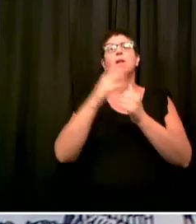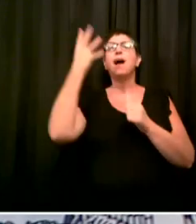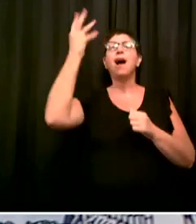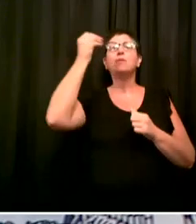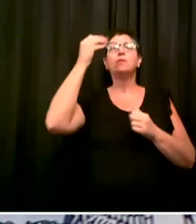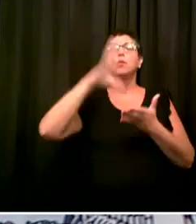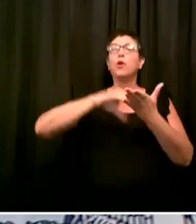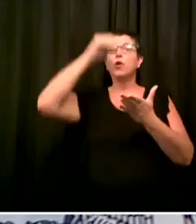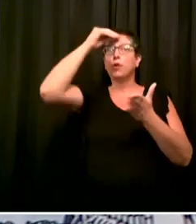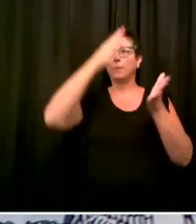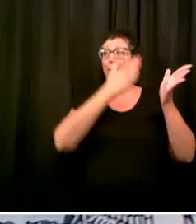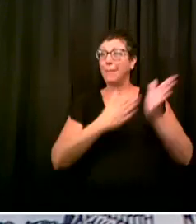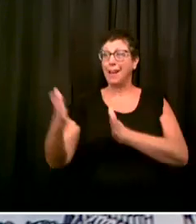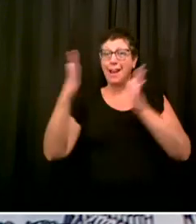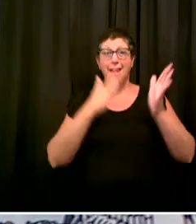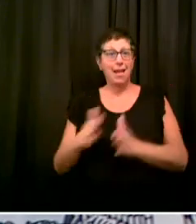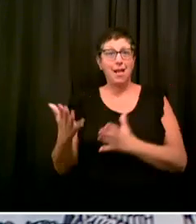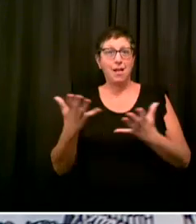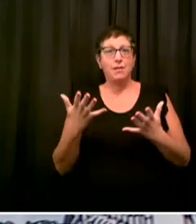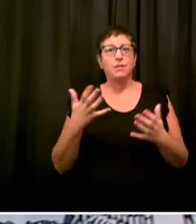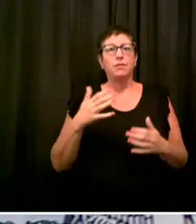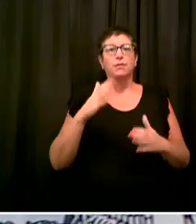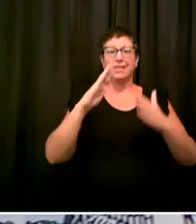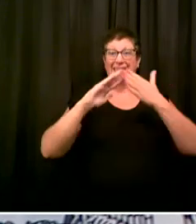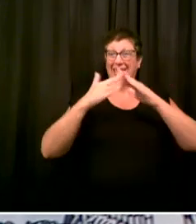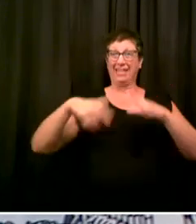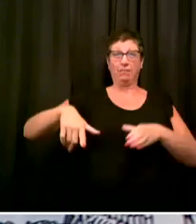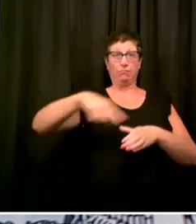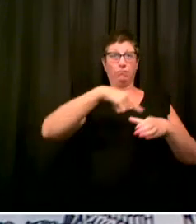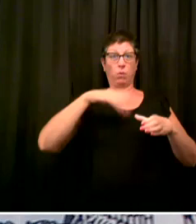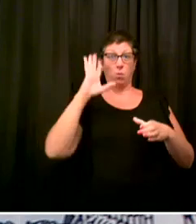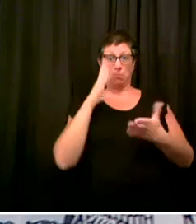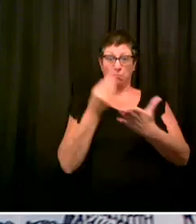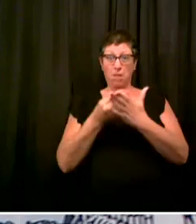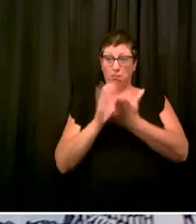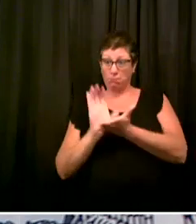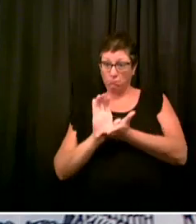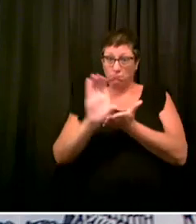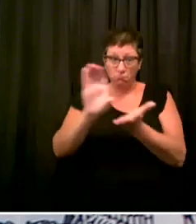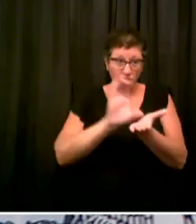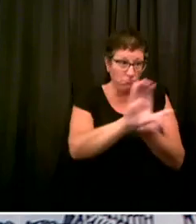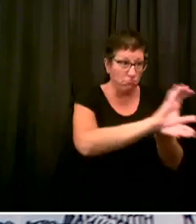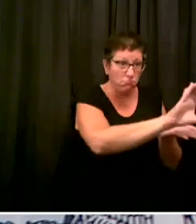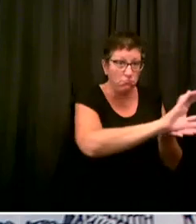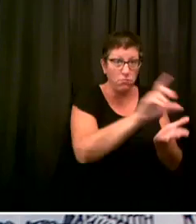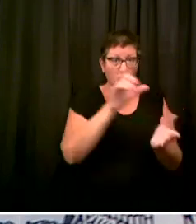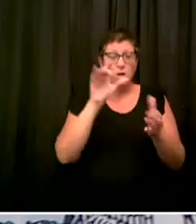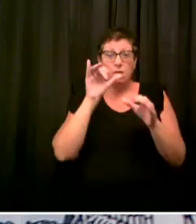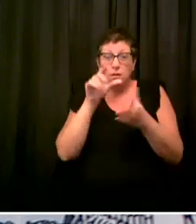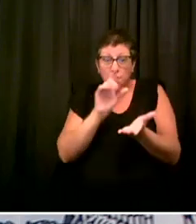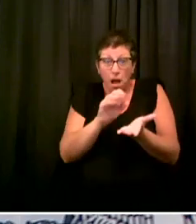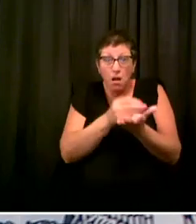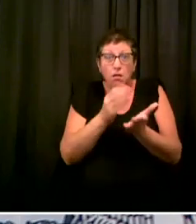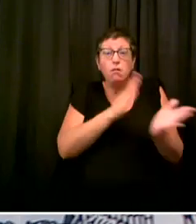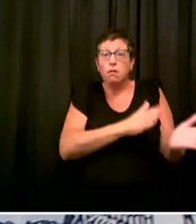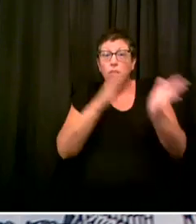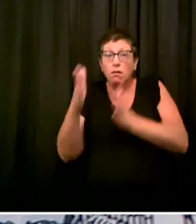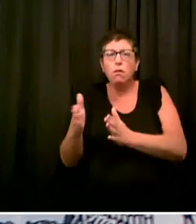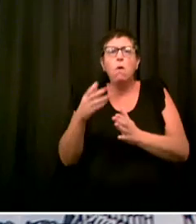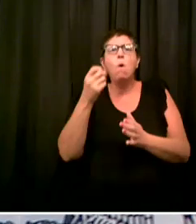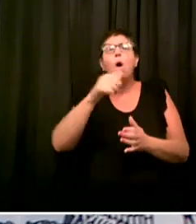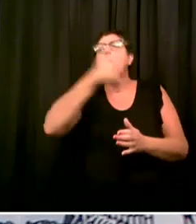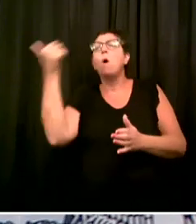this? And I guess what I'm wondering is, how will you make sure that schools with wealthy PTAs that can buy tents